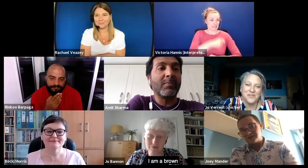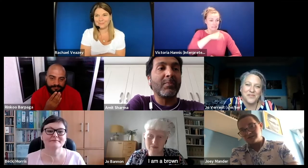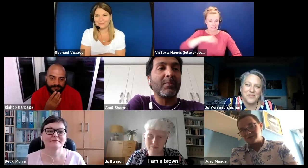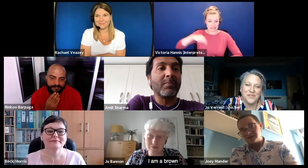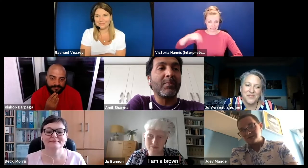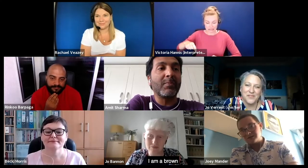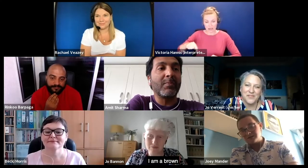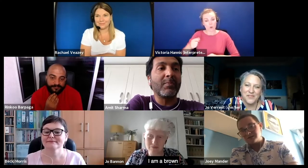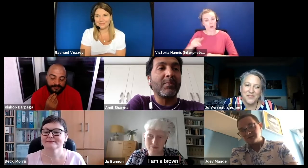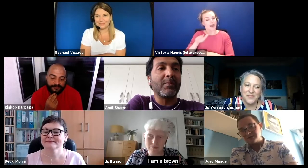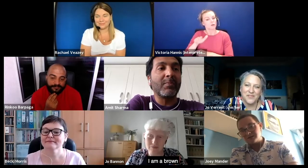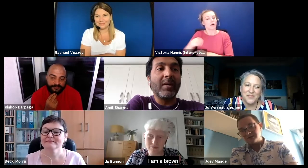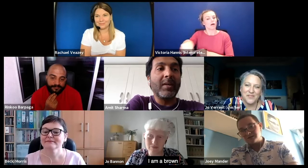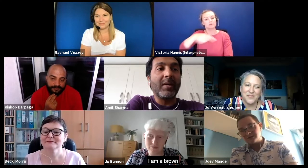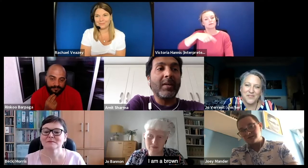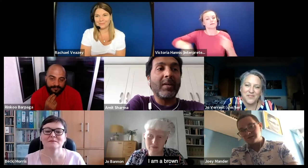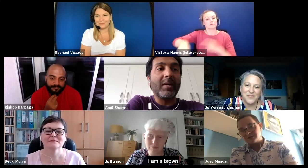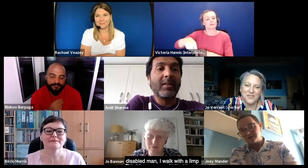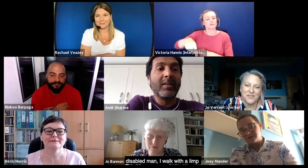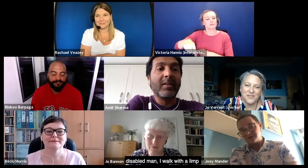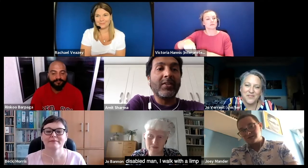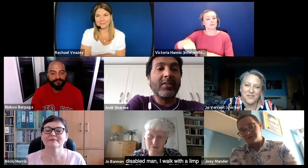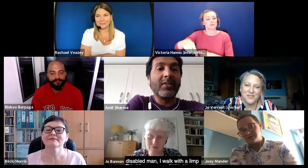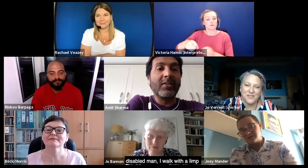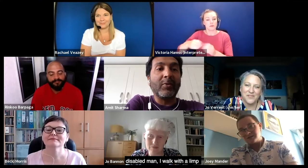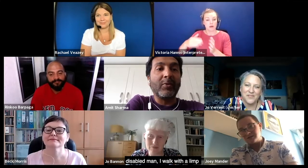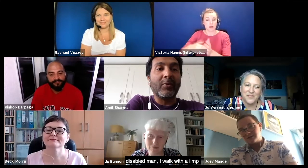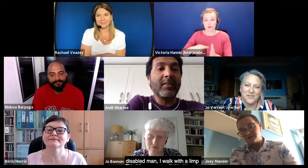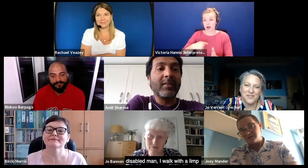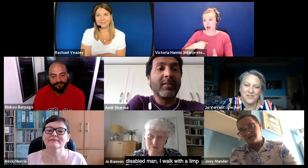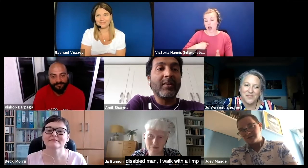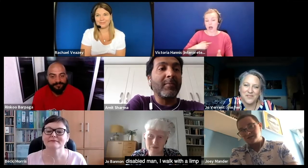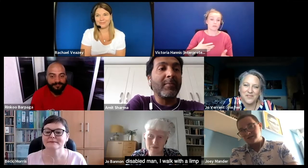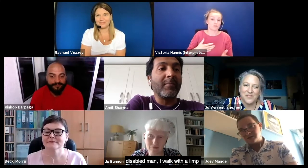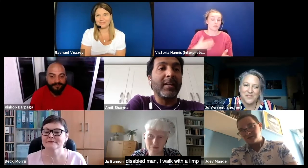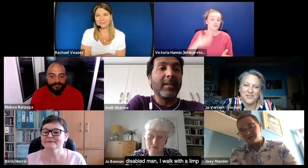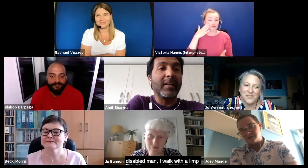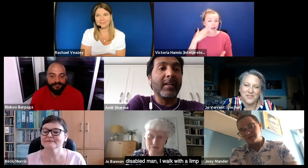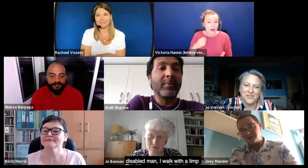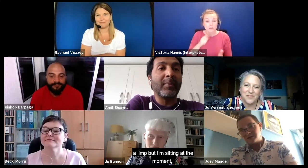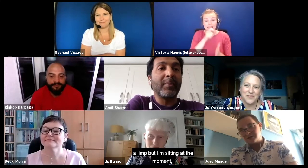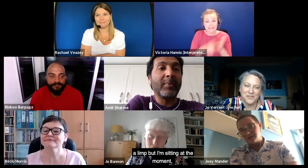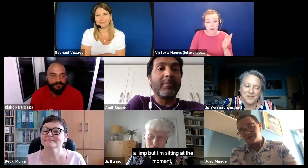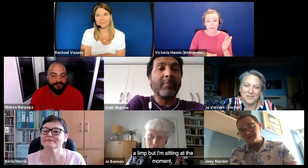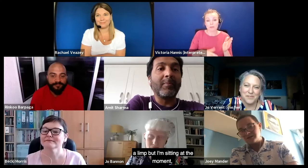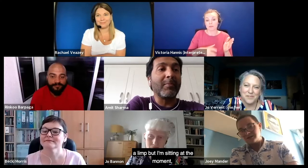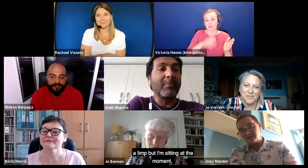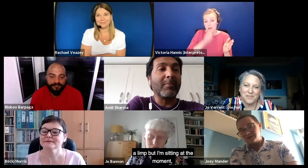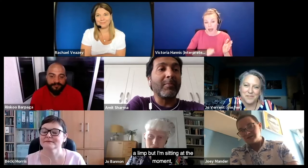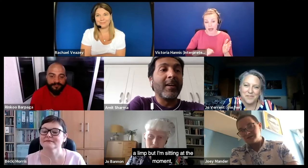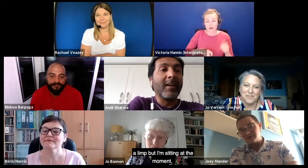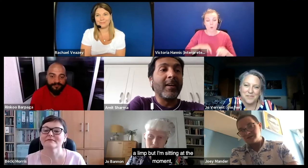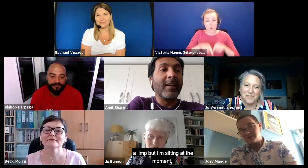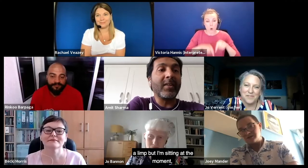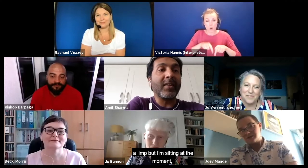Midlands. I'm a brown disabled man. I walk with a limp, but I'm currently sitting